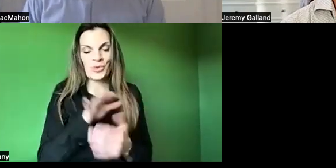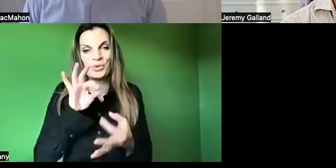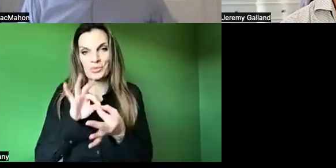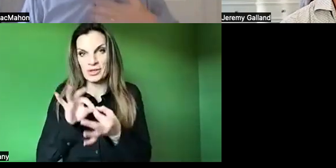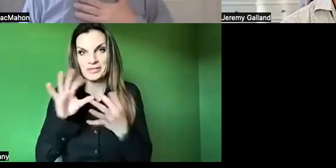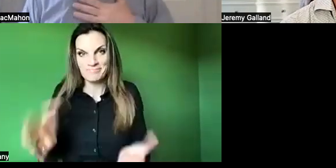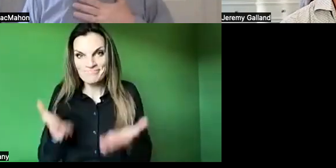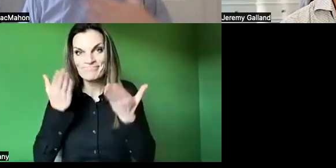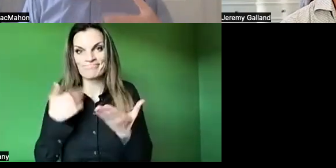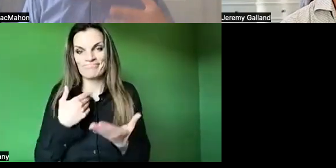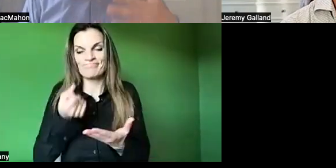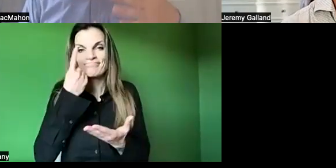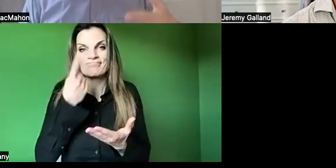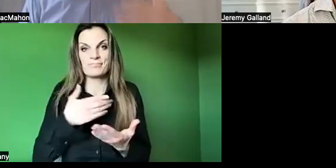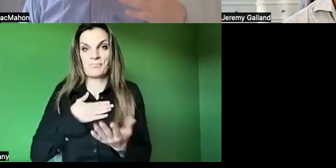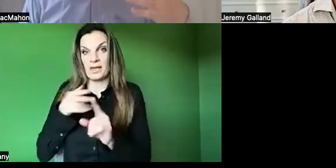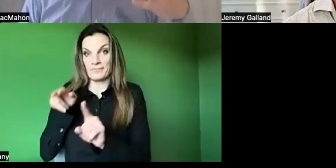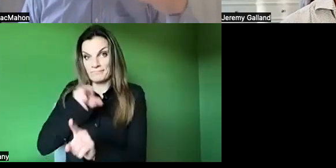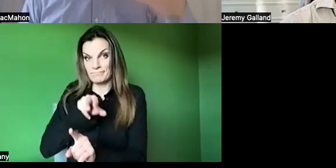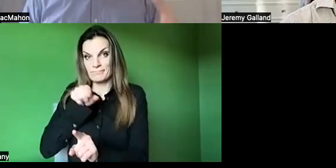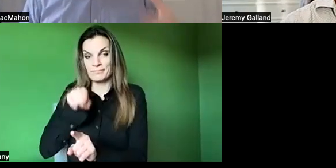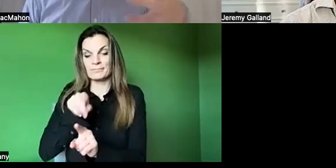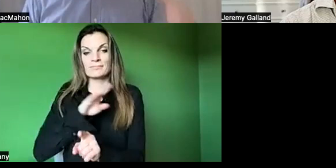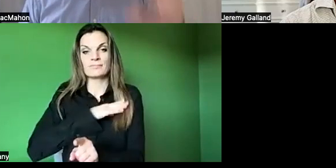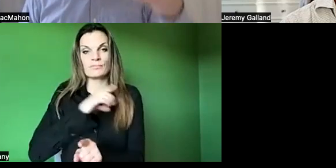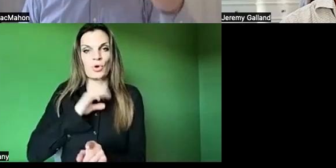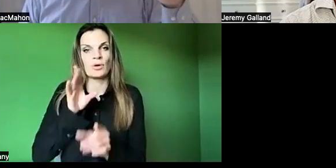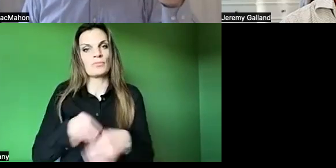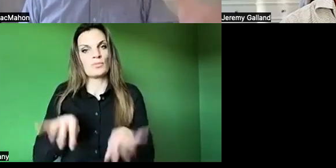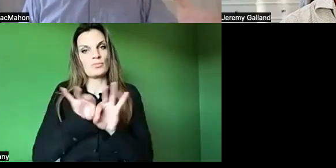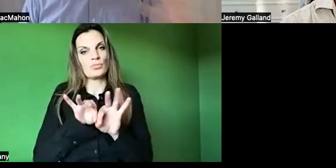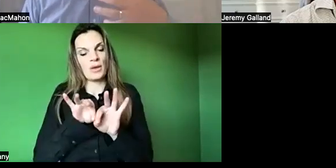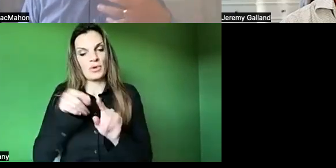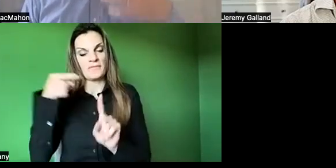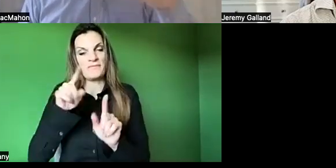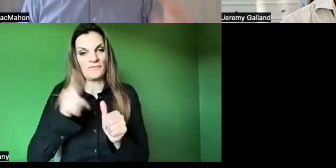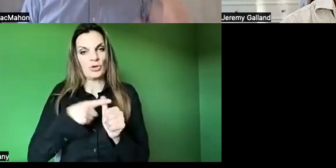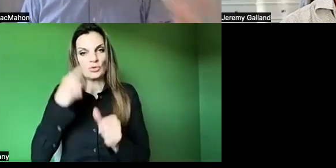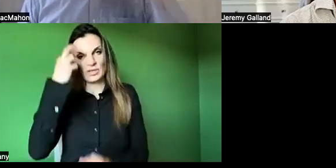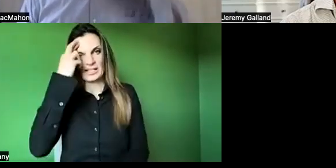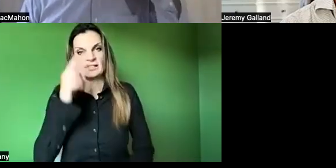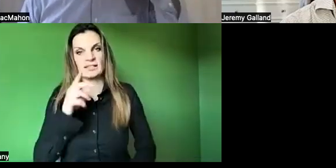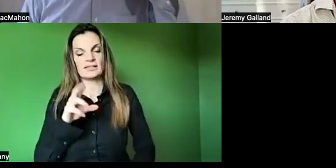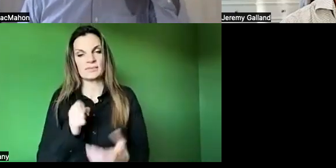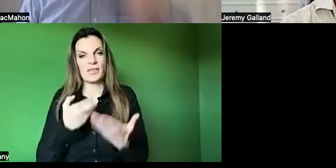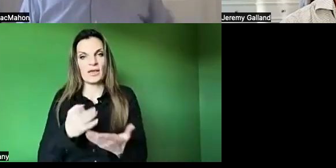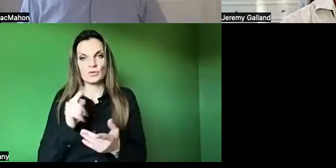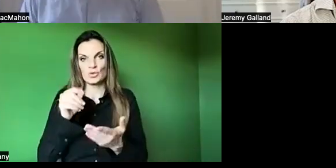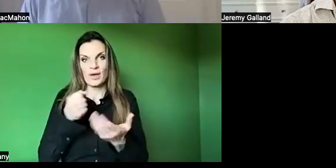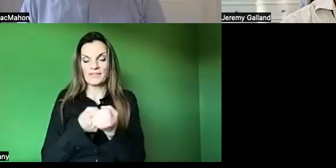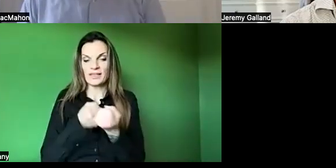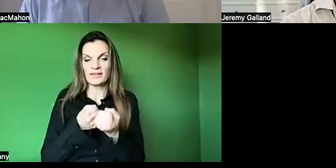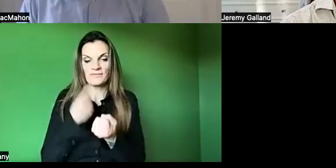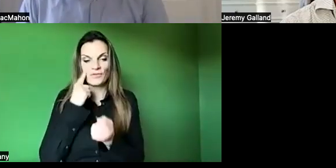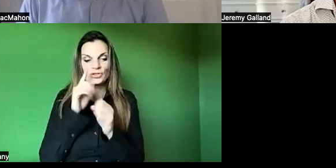those pieces. But my view is that the board's primary reason for existing is to be the advocate, to advocate